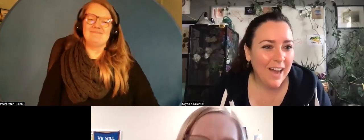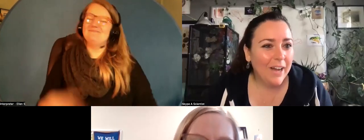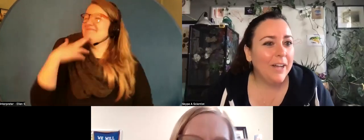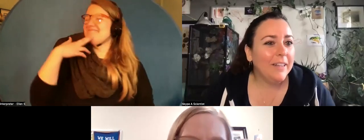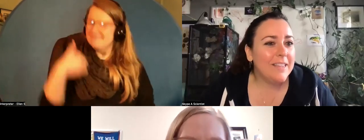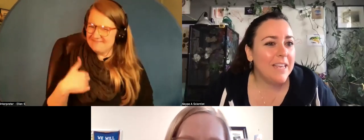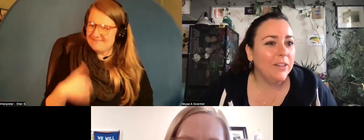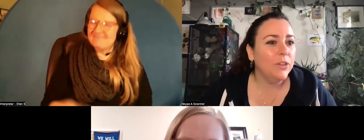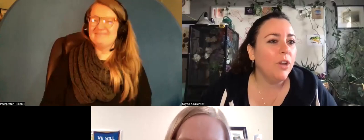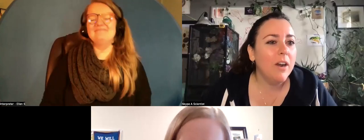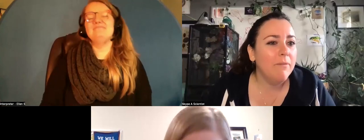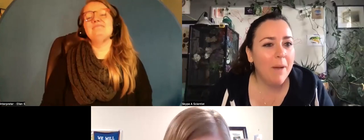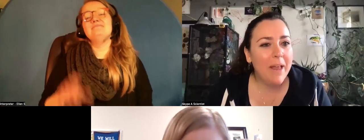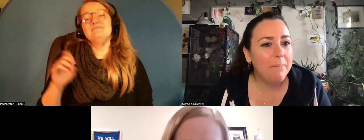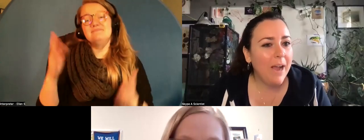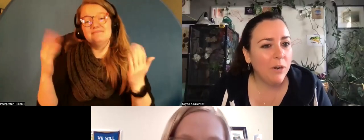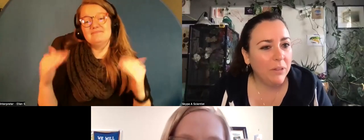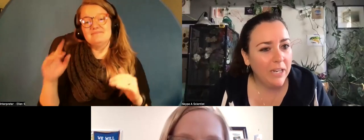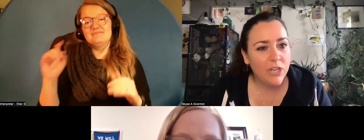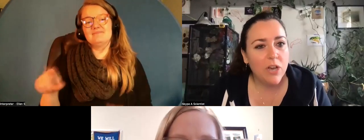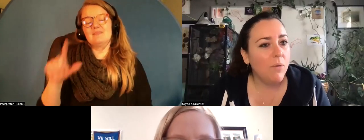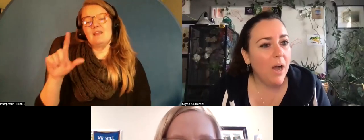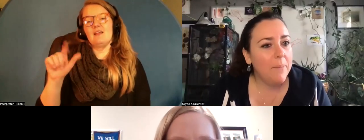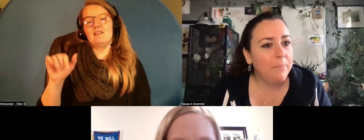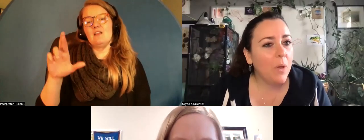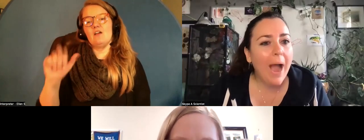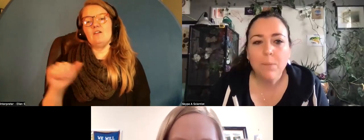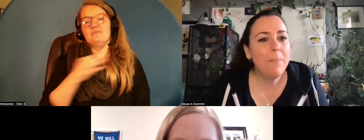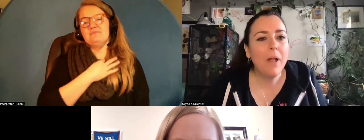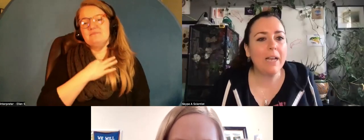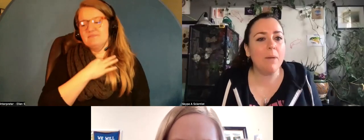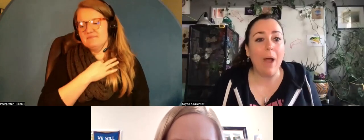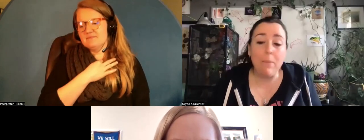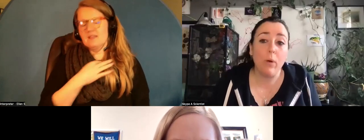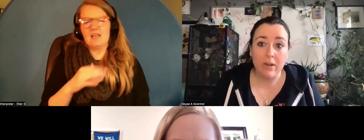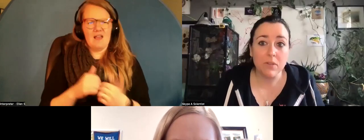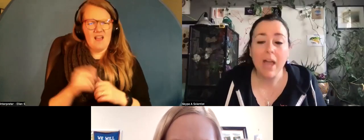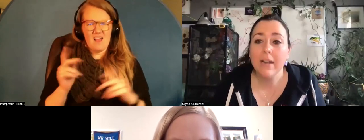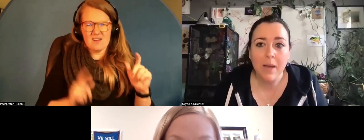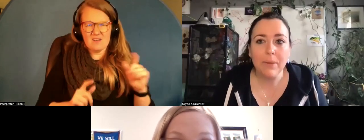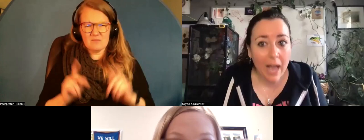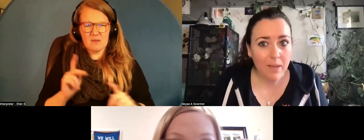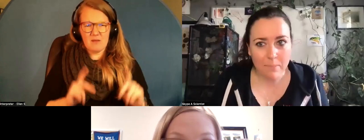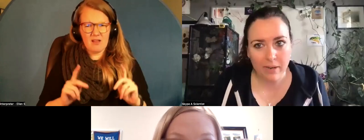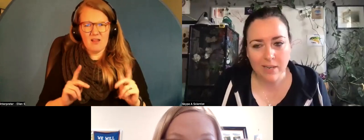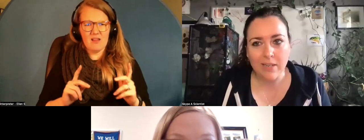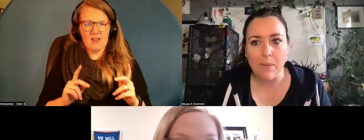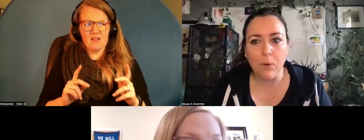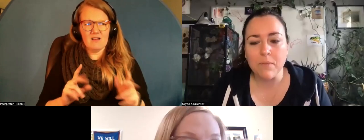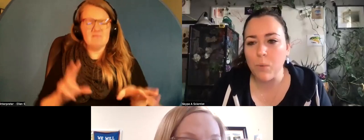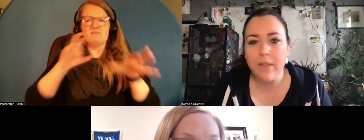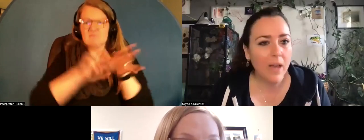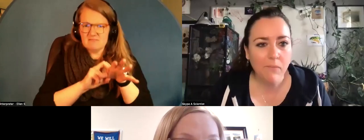cool. Let's see. Laura Robinette Minor would like to know, how do people end up, or animals end up getting